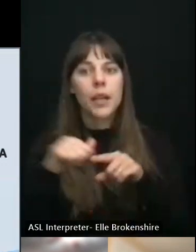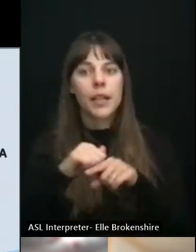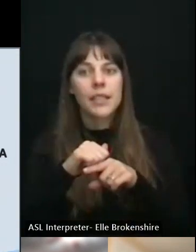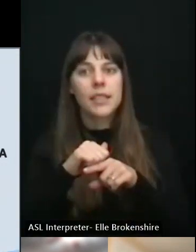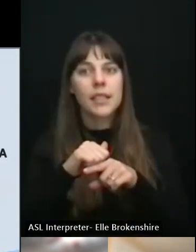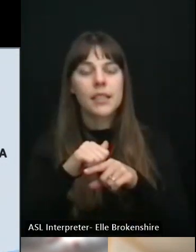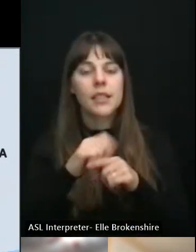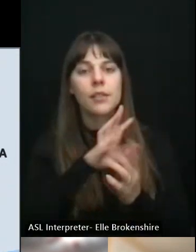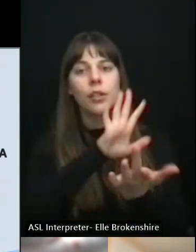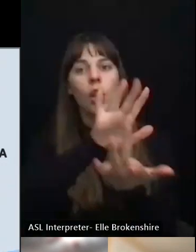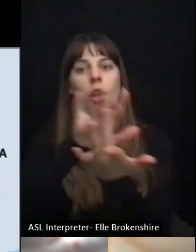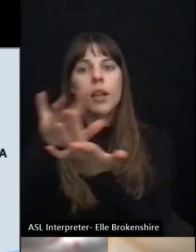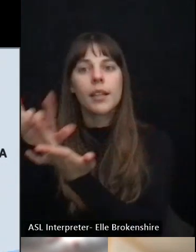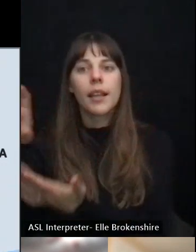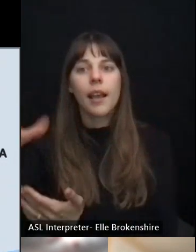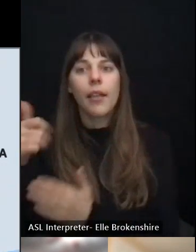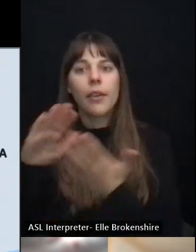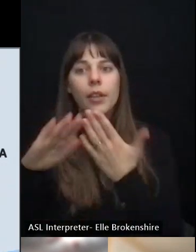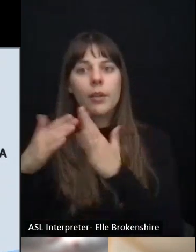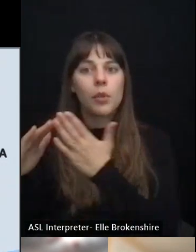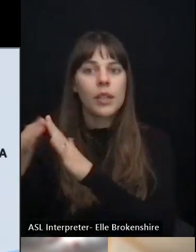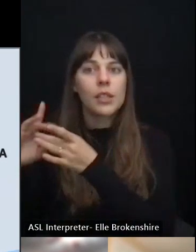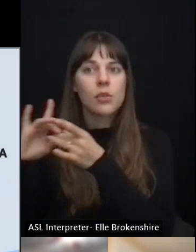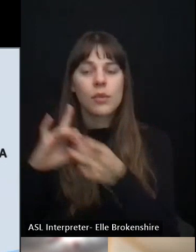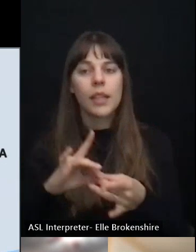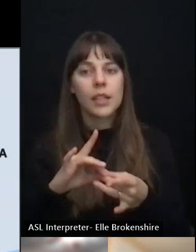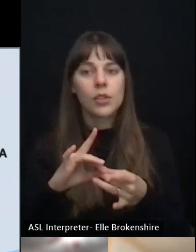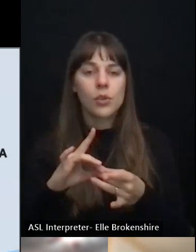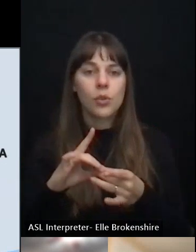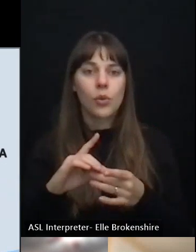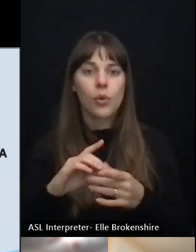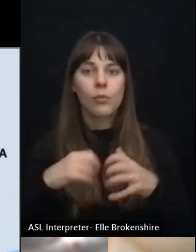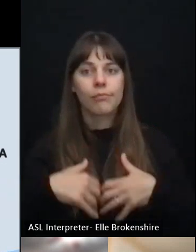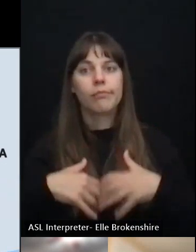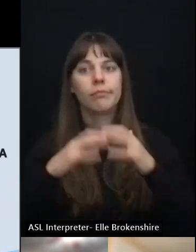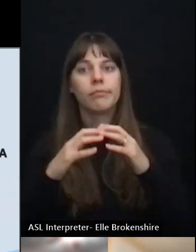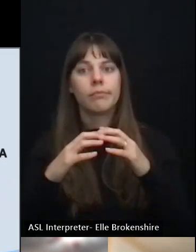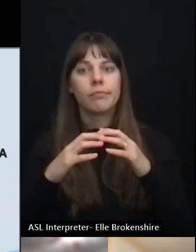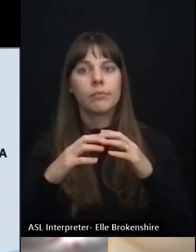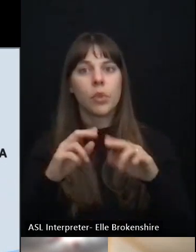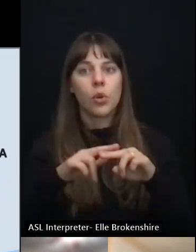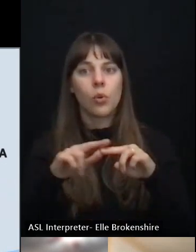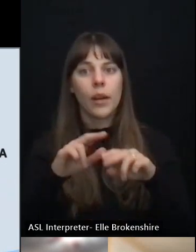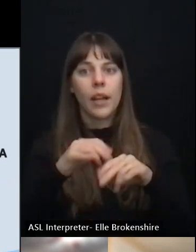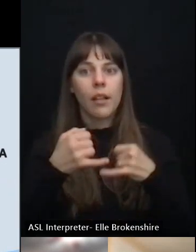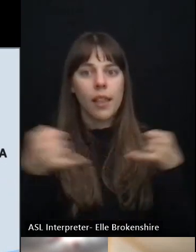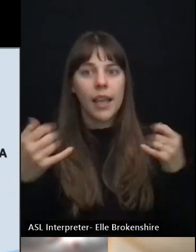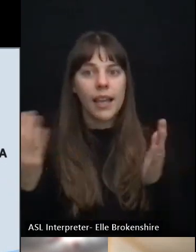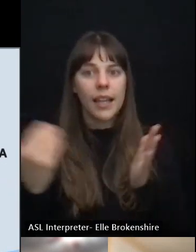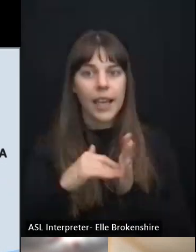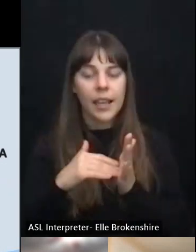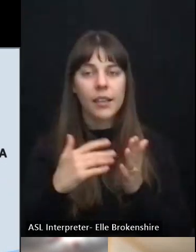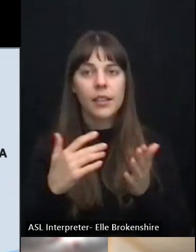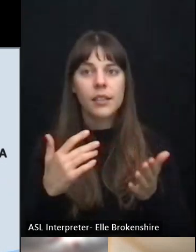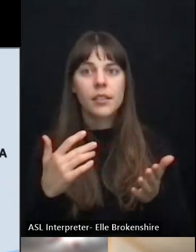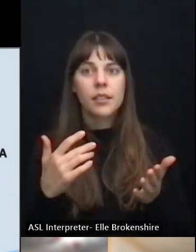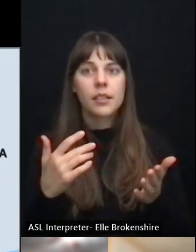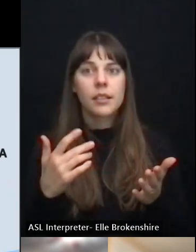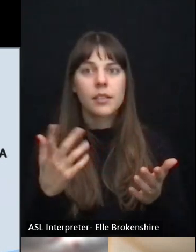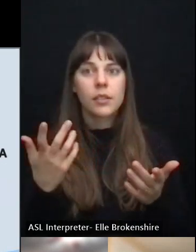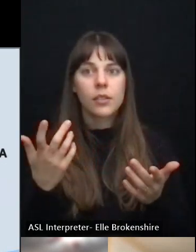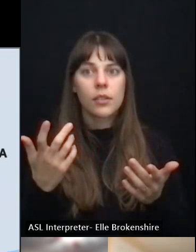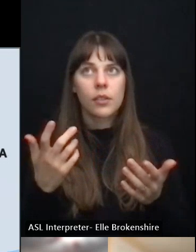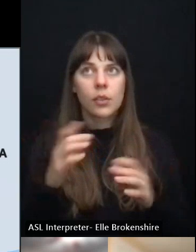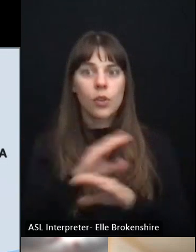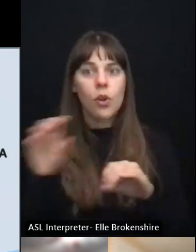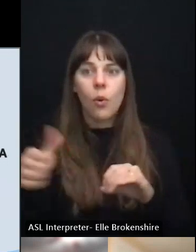of reaching out to a community regarding bringing a rail line back, there really is no other way to say this than the dominant landlord up